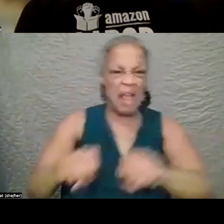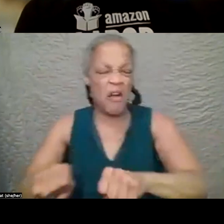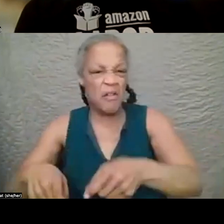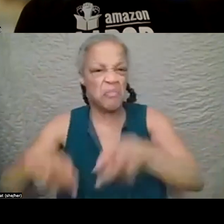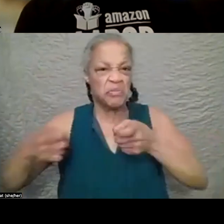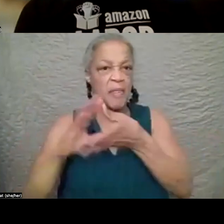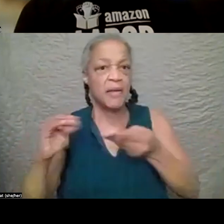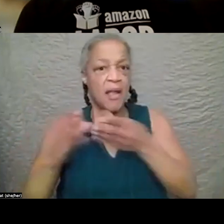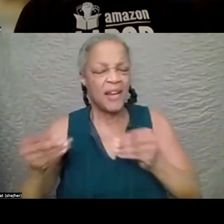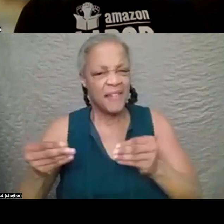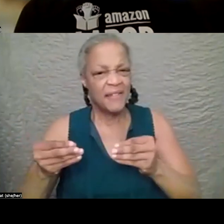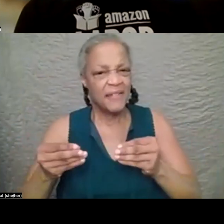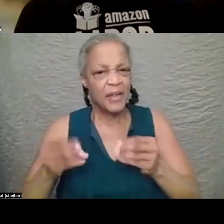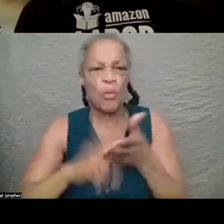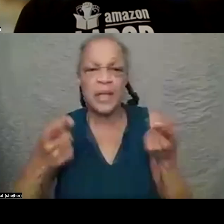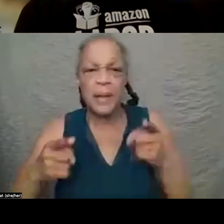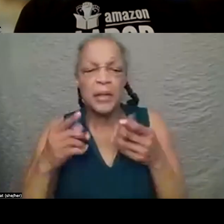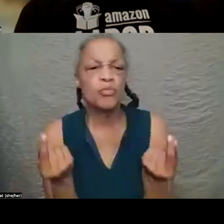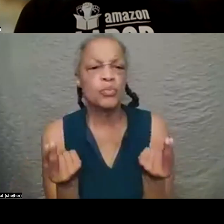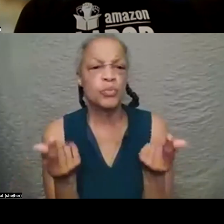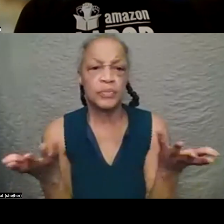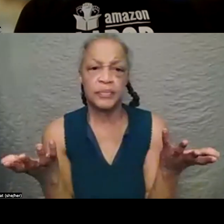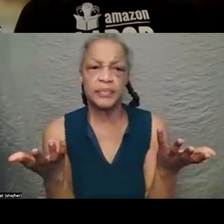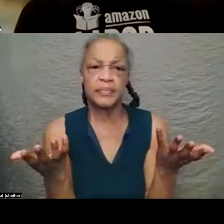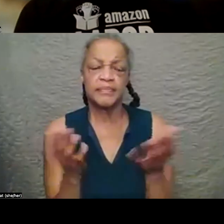of the messaging that's been happening?